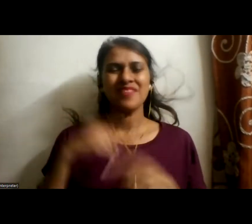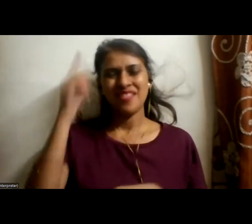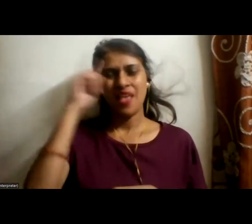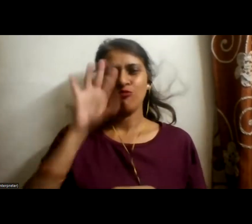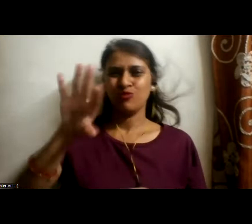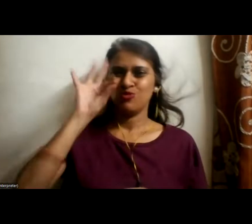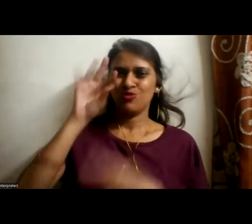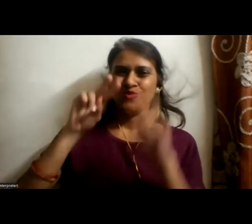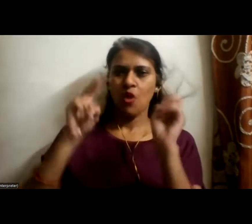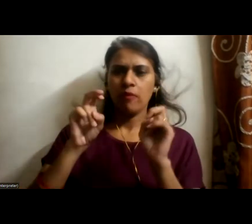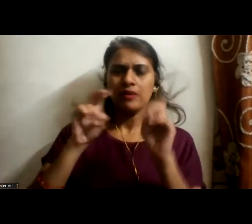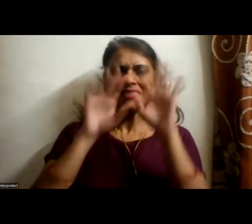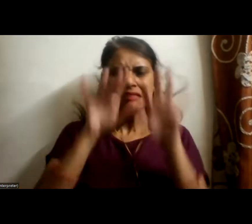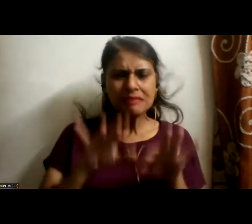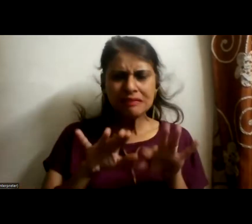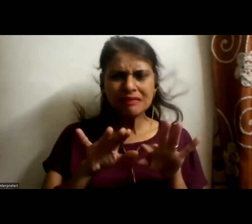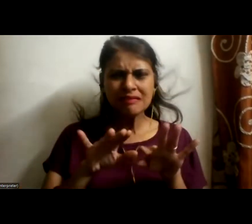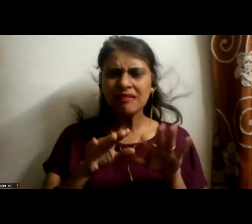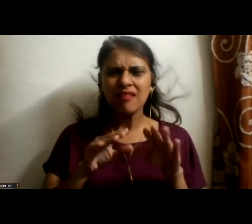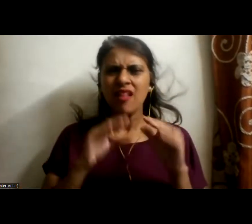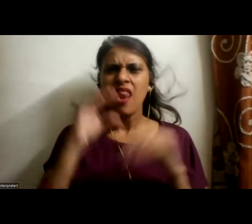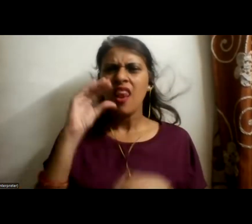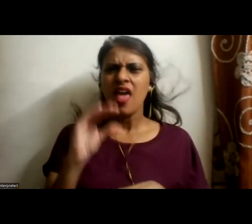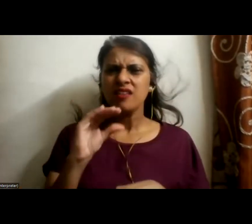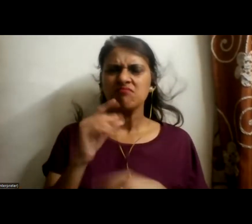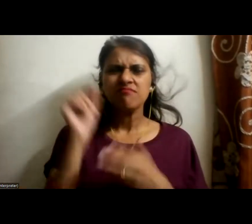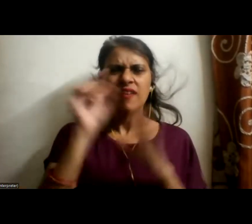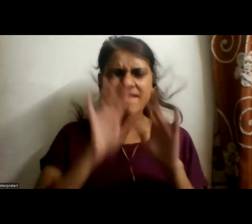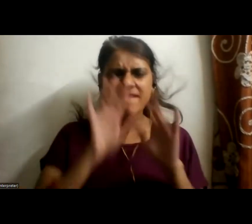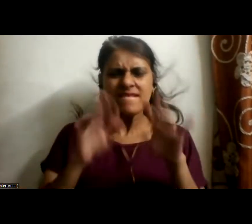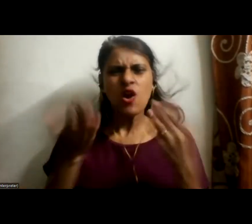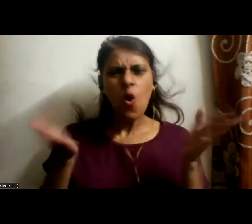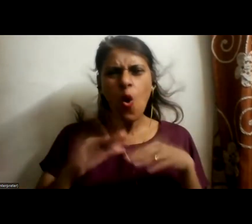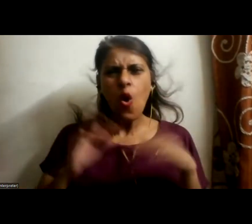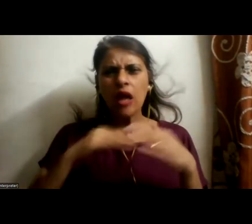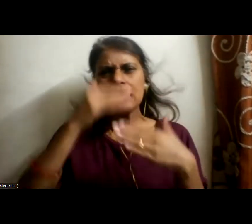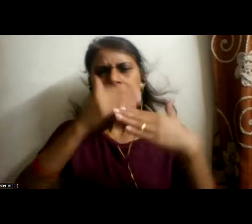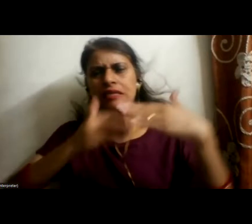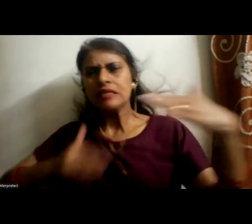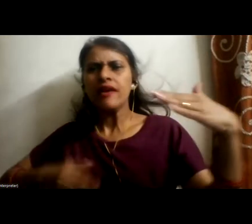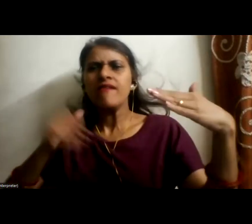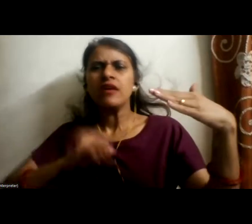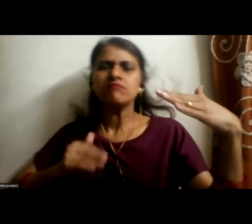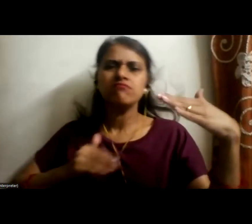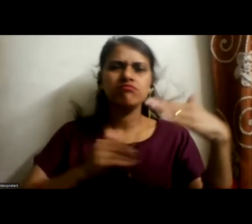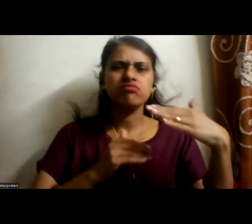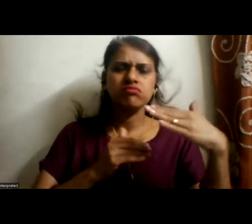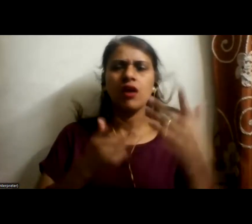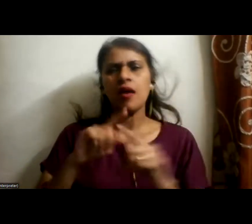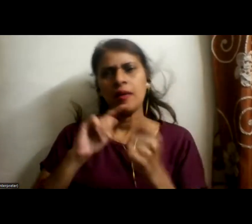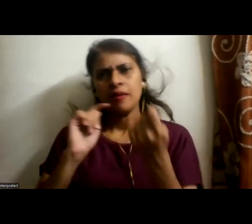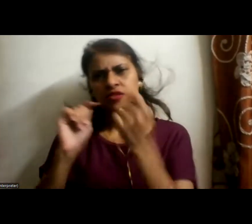for the topic that we thought we will do it on, then can we change it a bit or modify? Is